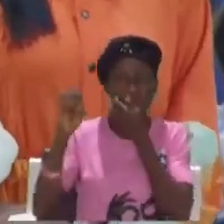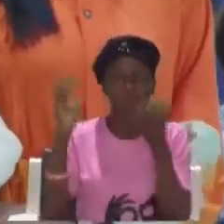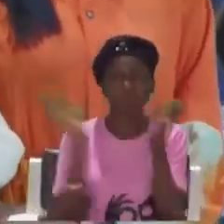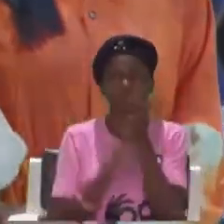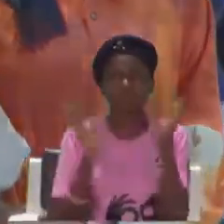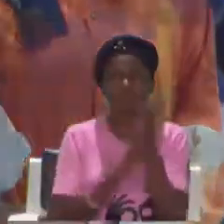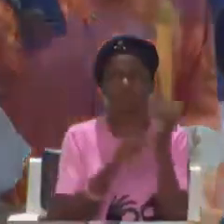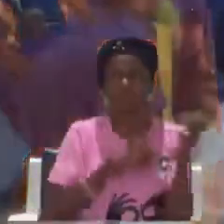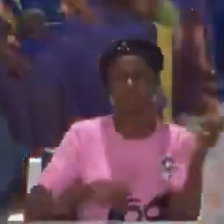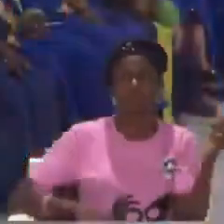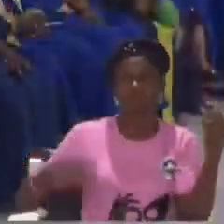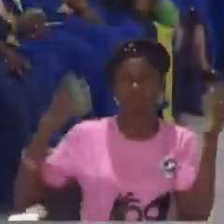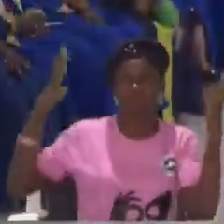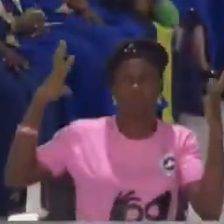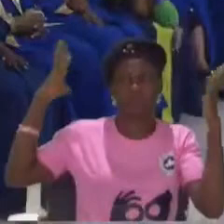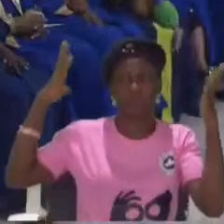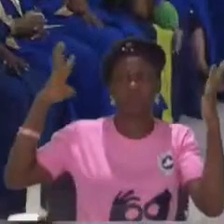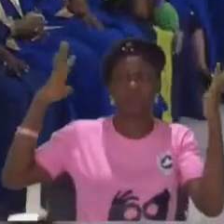Lord.